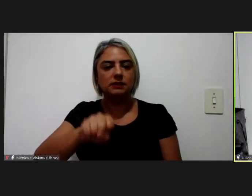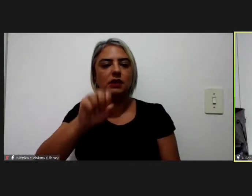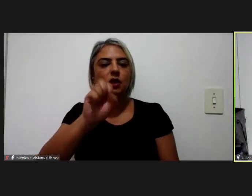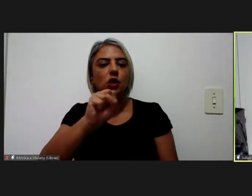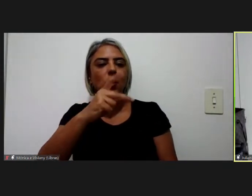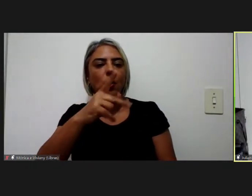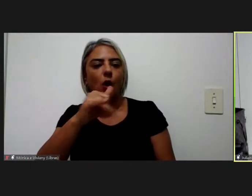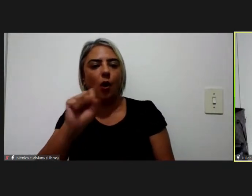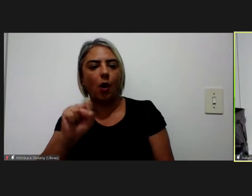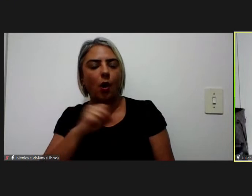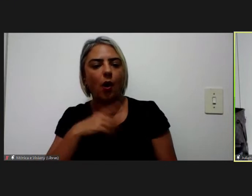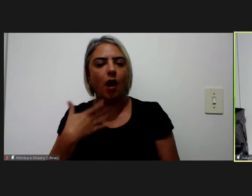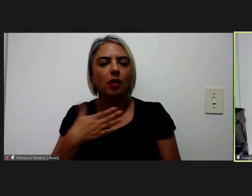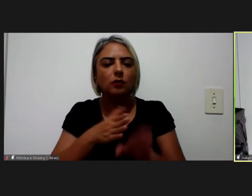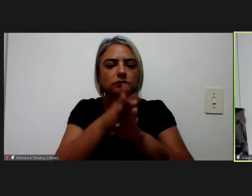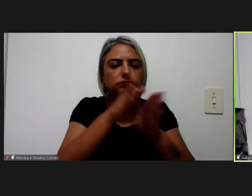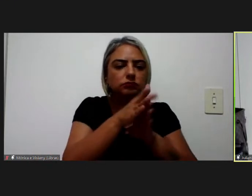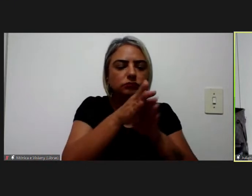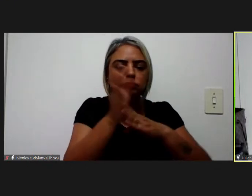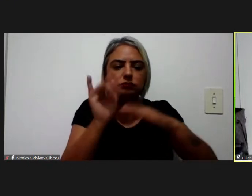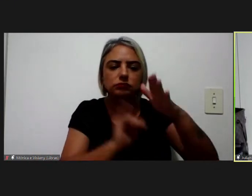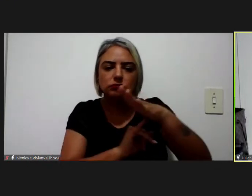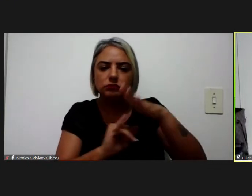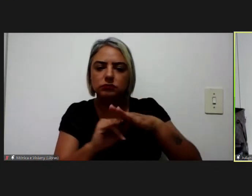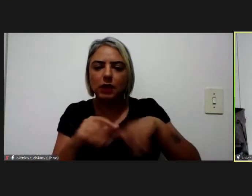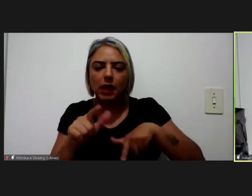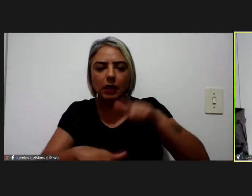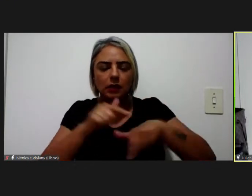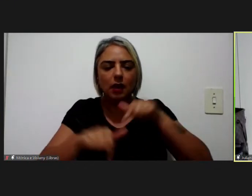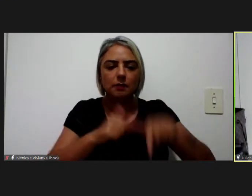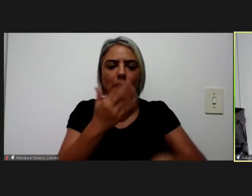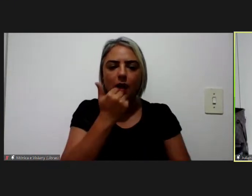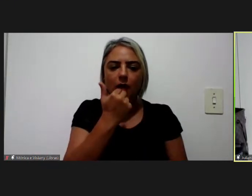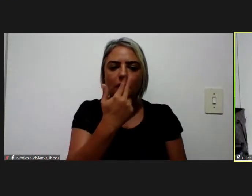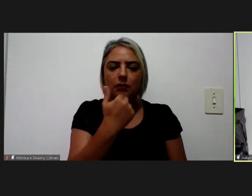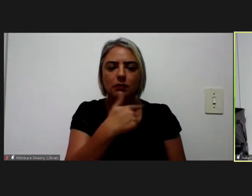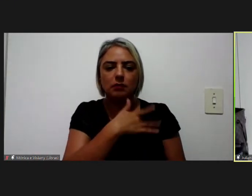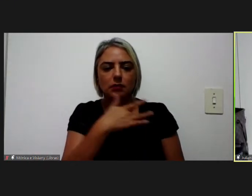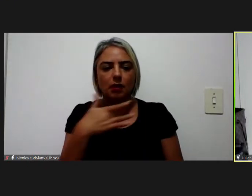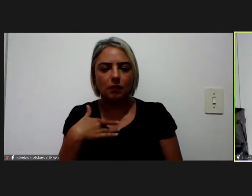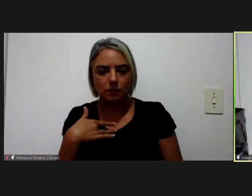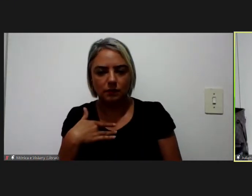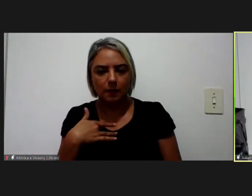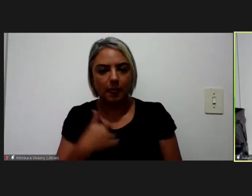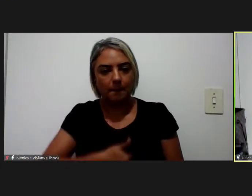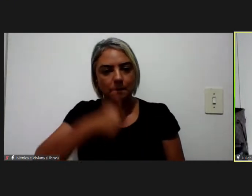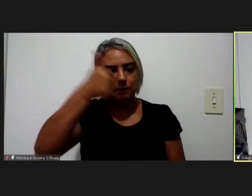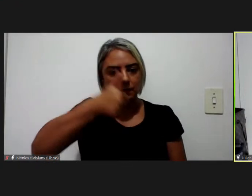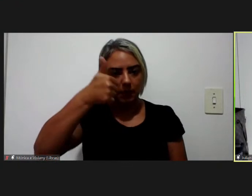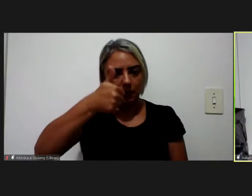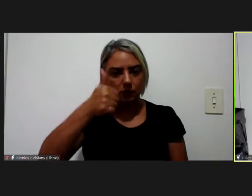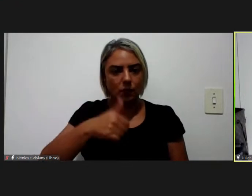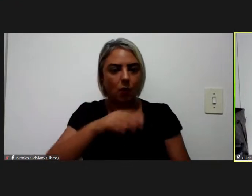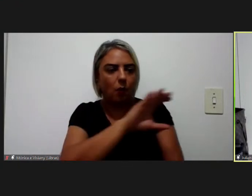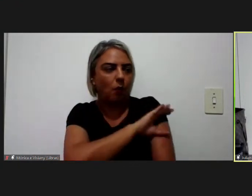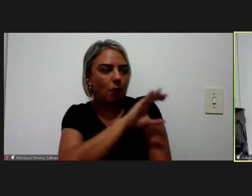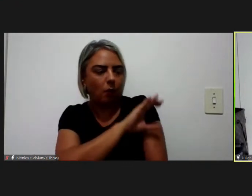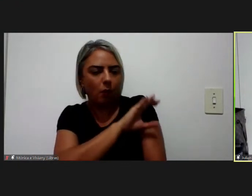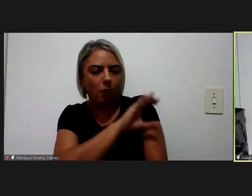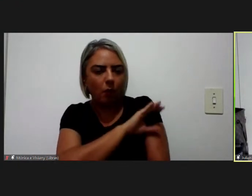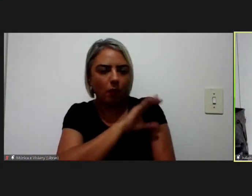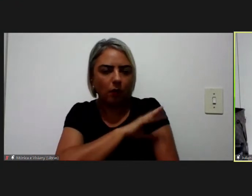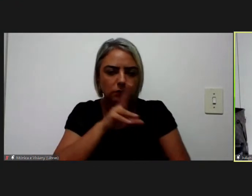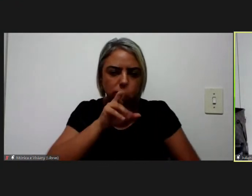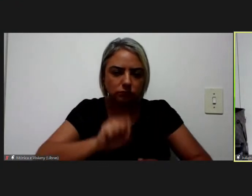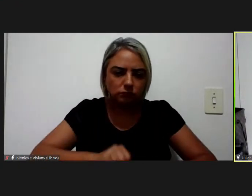de organizations atores, like gestores e WHO and instituições que atuam PAHO. no campo da It's alimentação, nutrição recommended e to saúde. all actors Primeiro, and institutions coordenar to e work in the field intensificar of food,